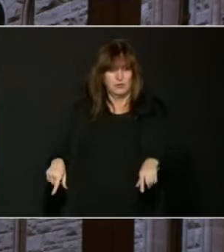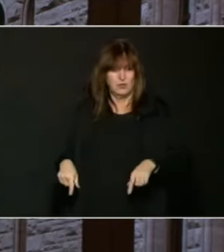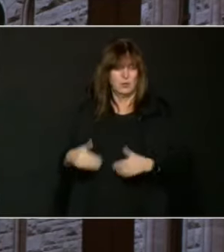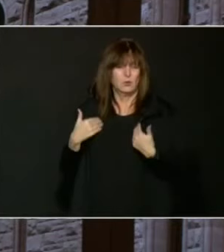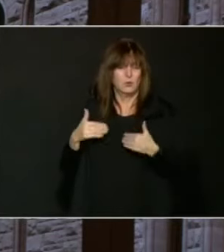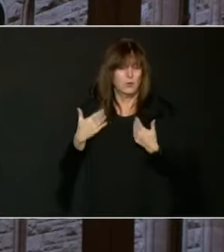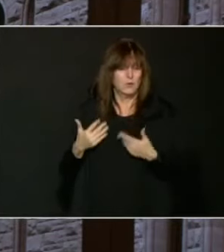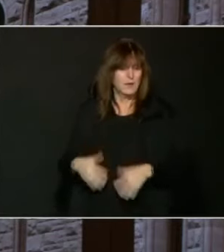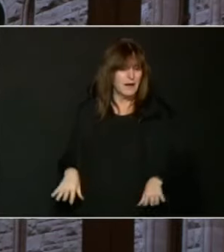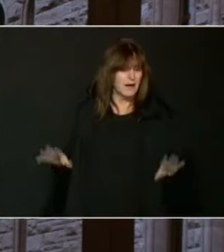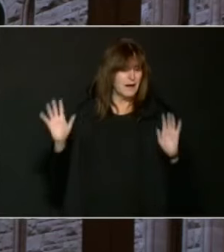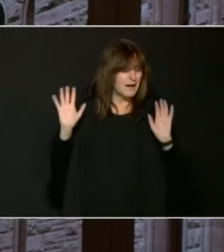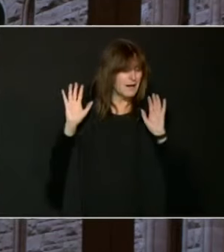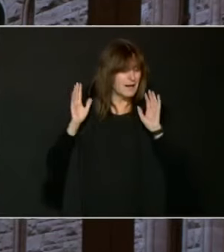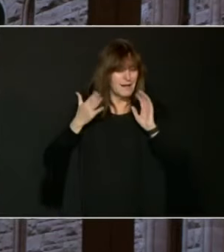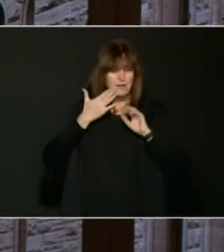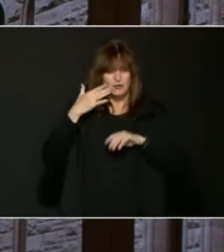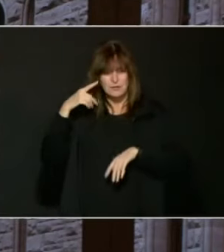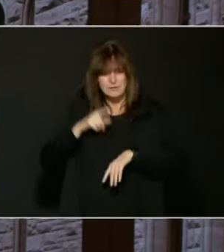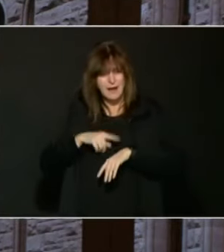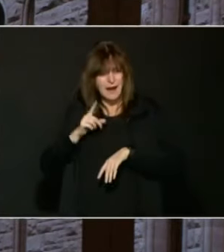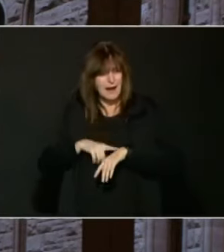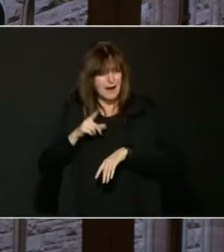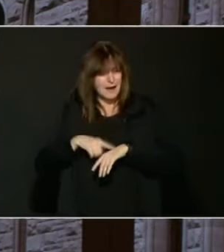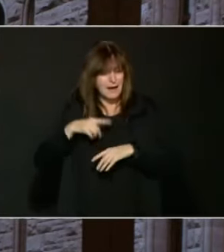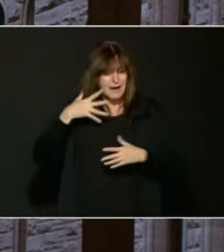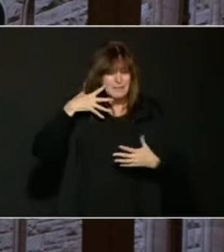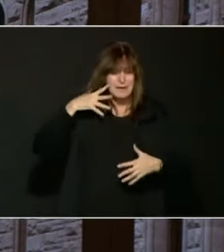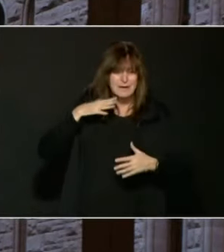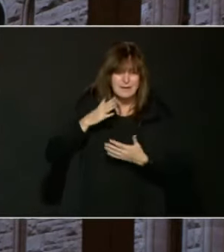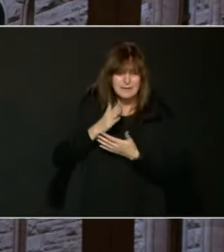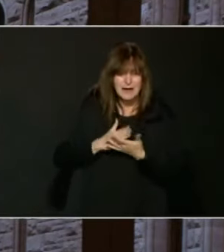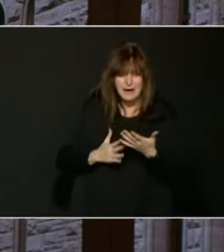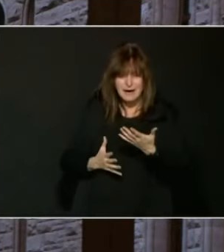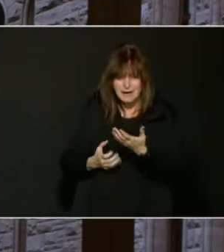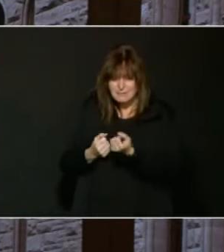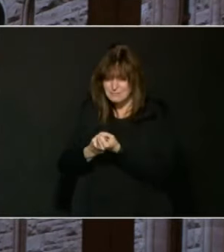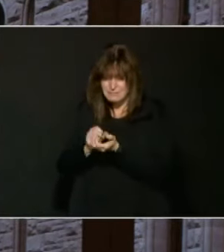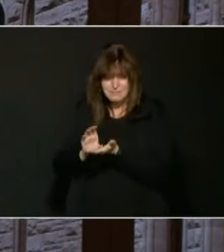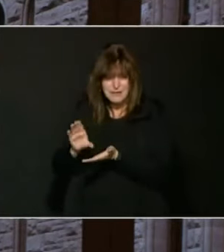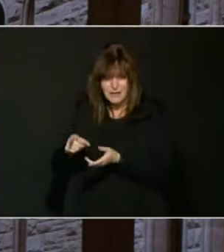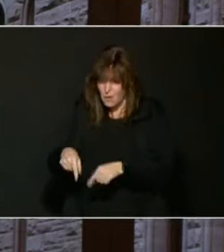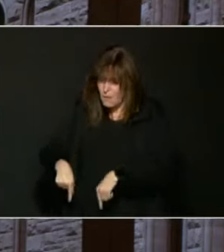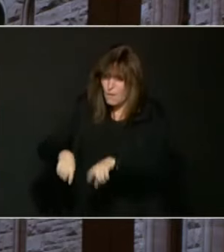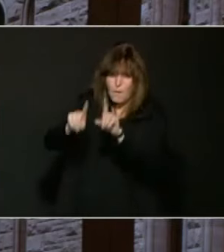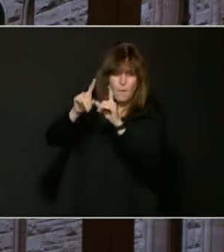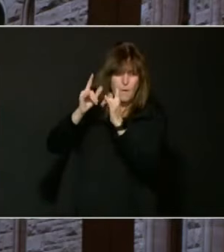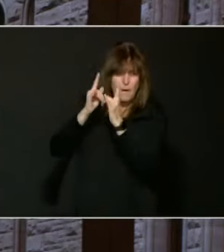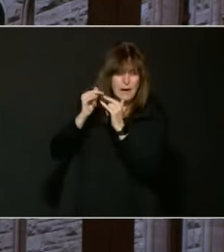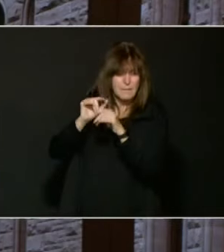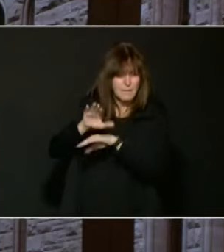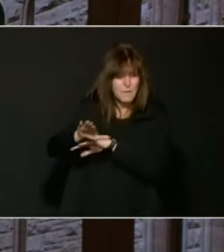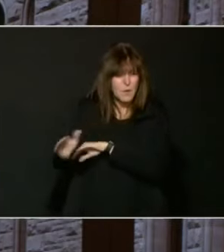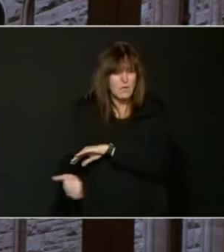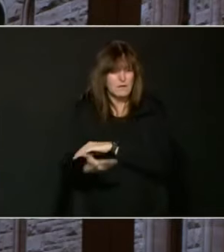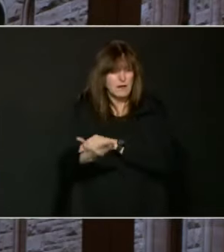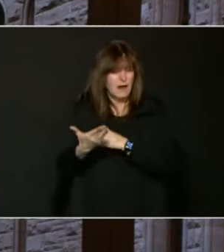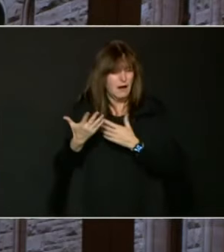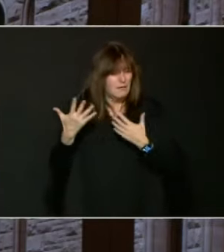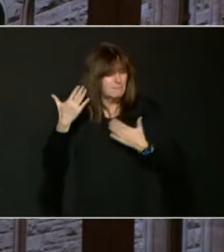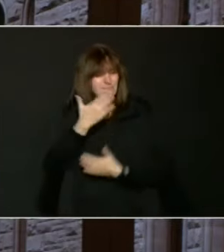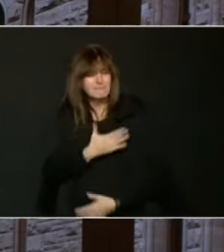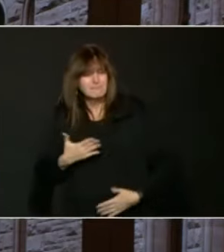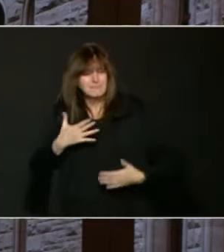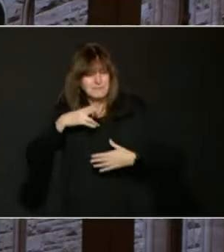ones that get sponsored to go to these camps. It's a very big life issue. And so I'm hoping that through all our